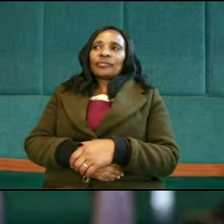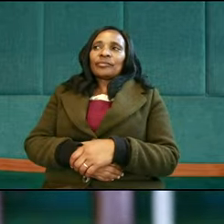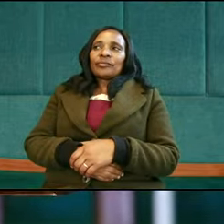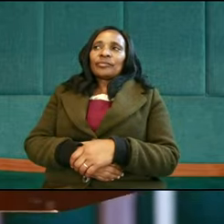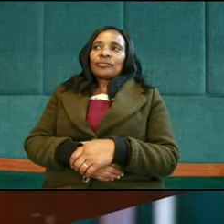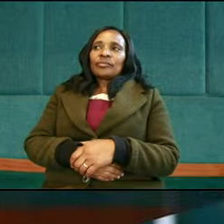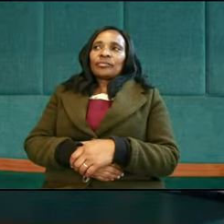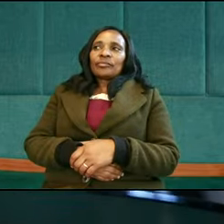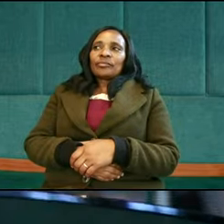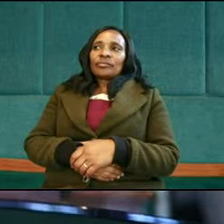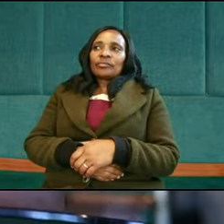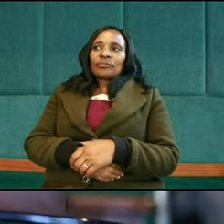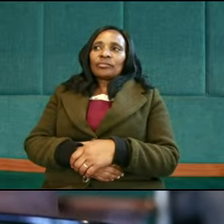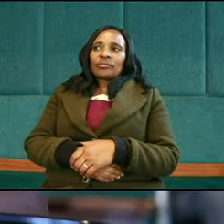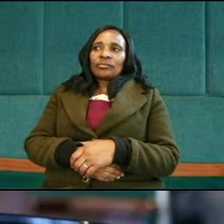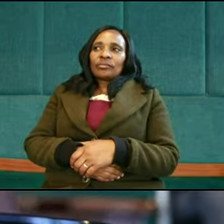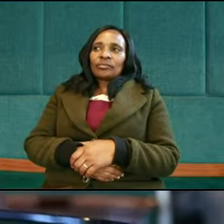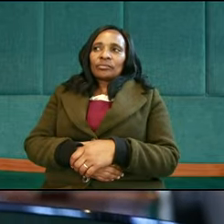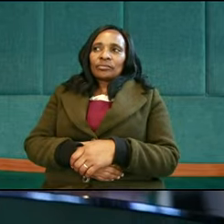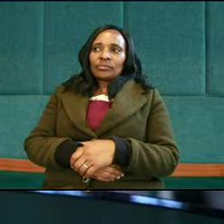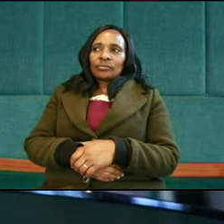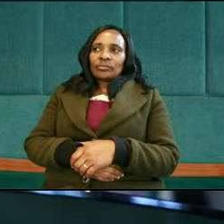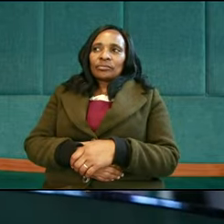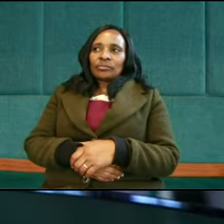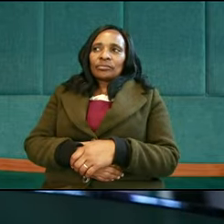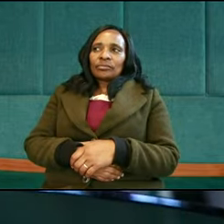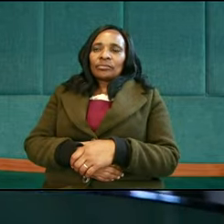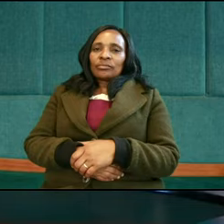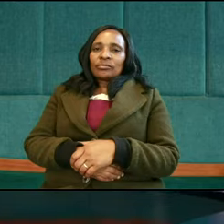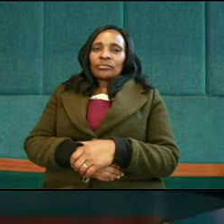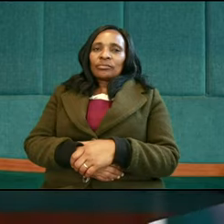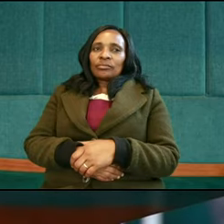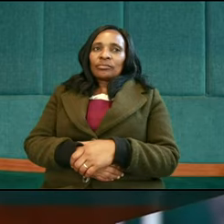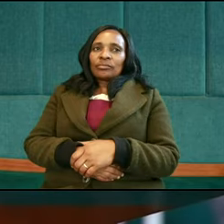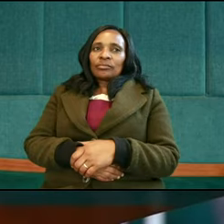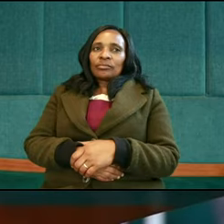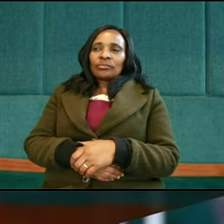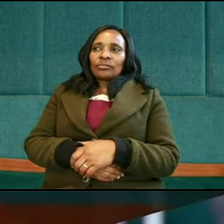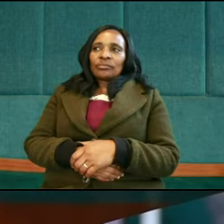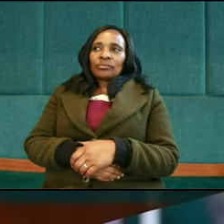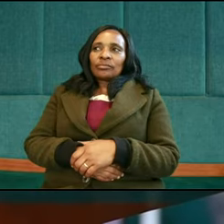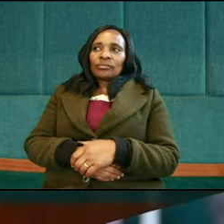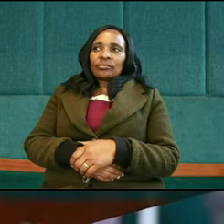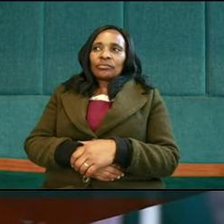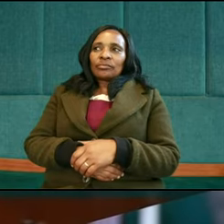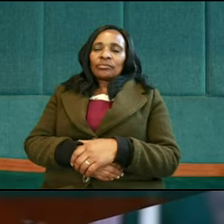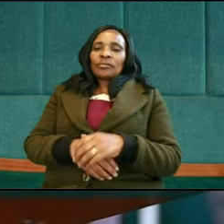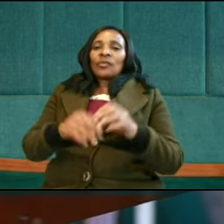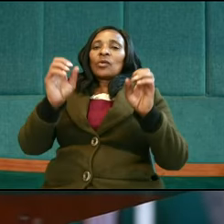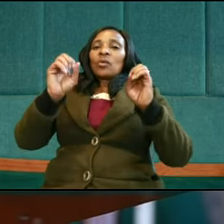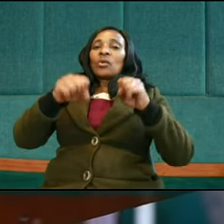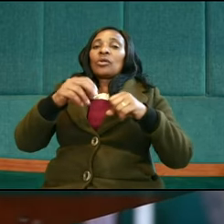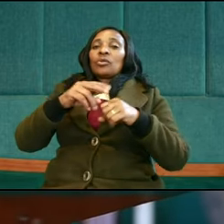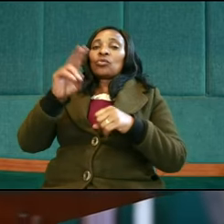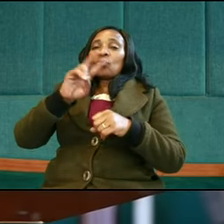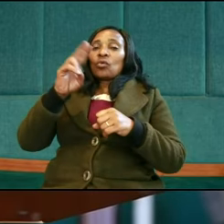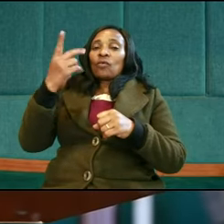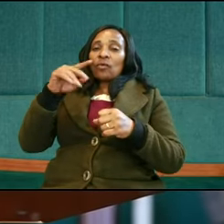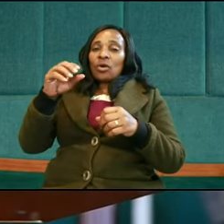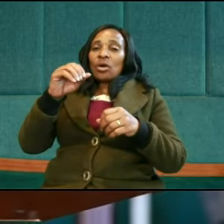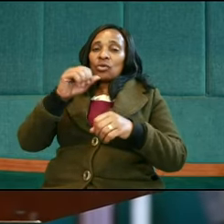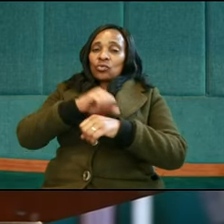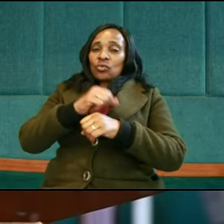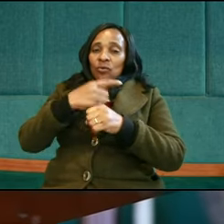And I'll be into the mission reading. When Amira turned 6, his father began to look for a good school for his